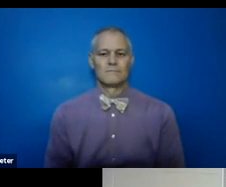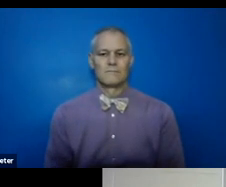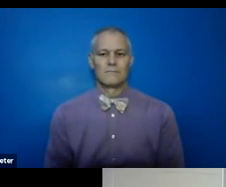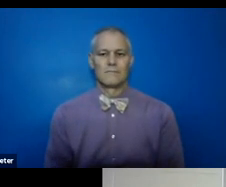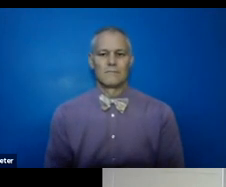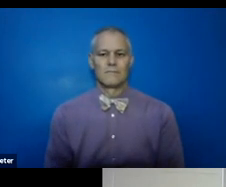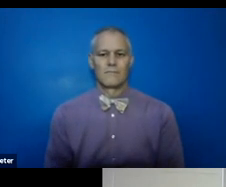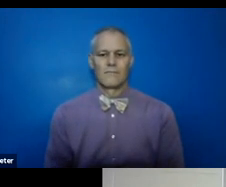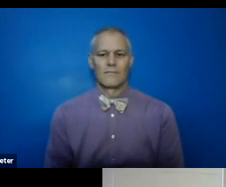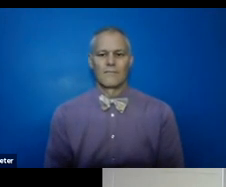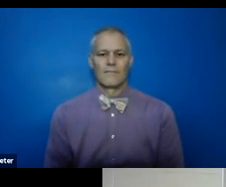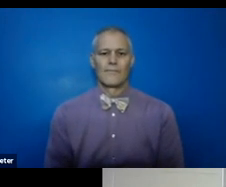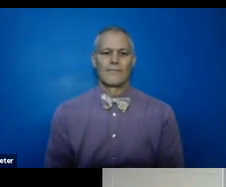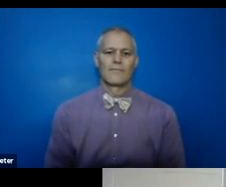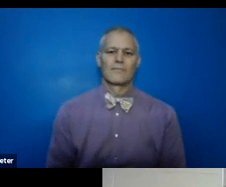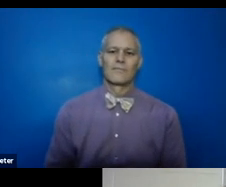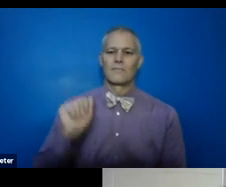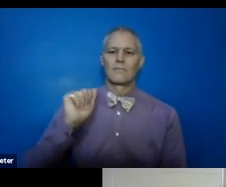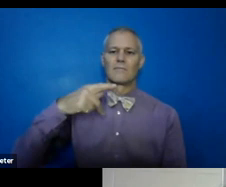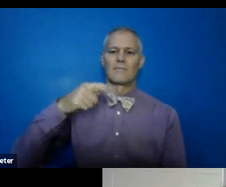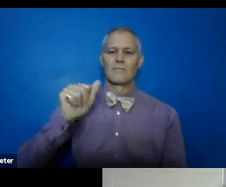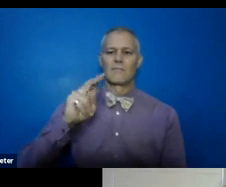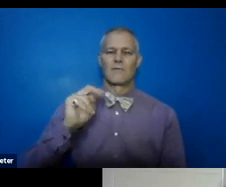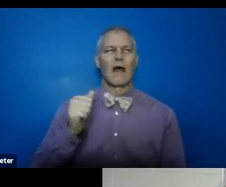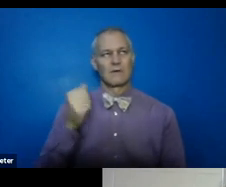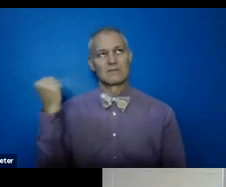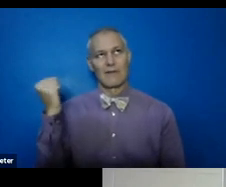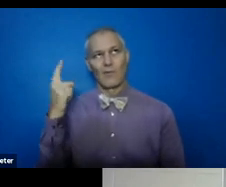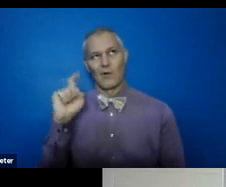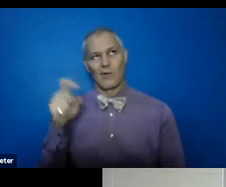That actually leads to a question I was going to save for later, but I'll ask now.